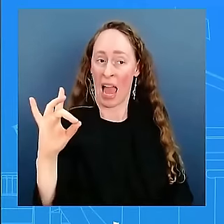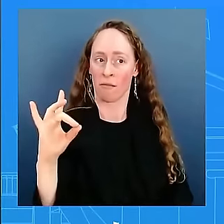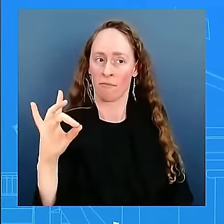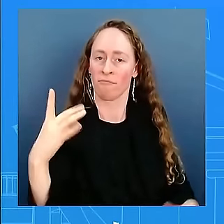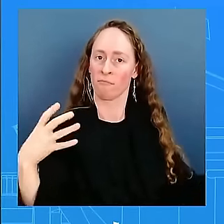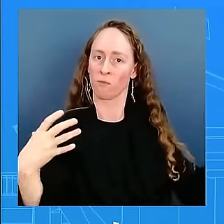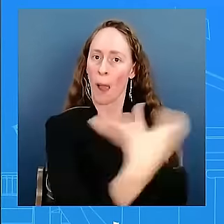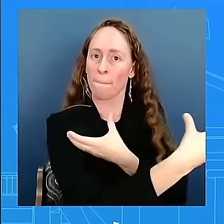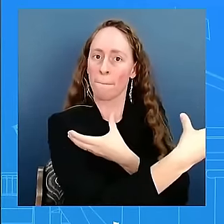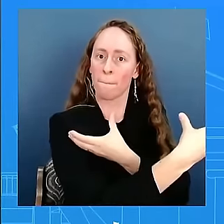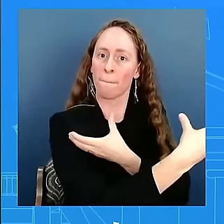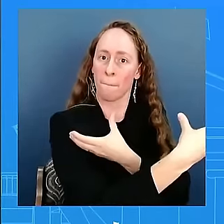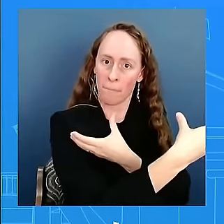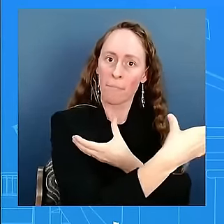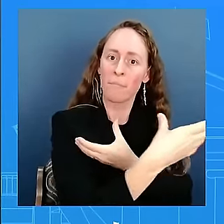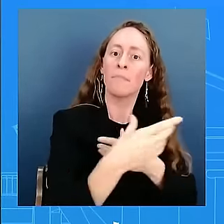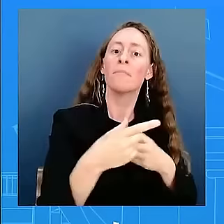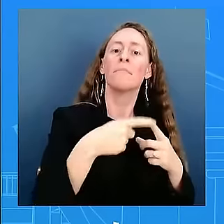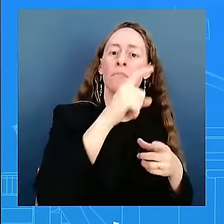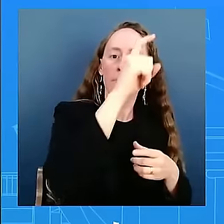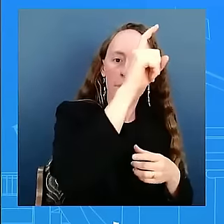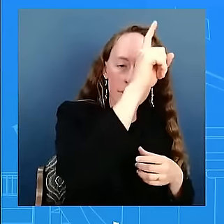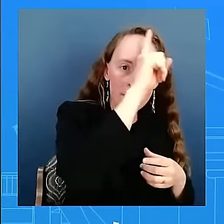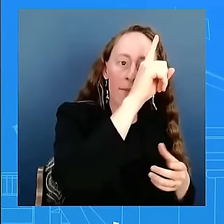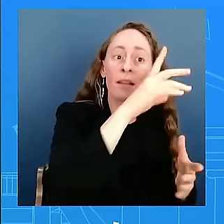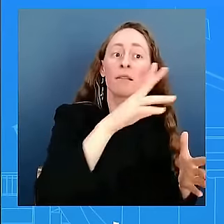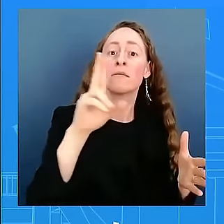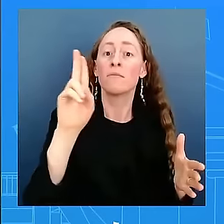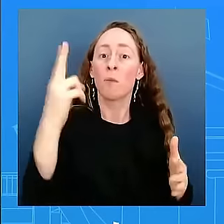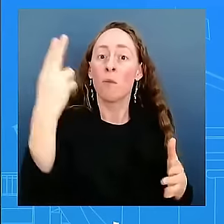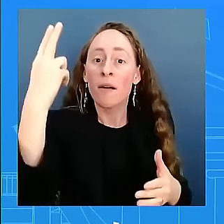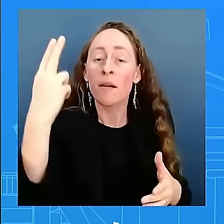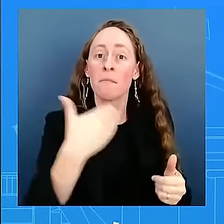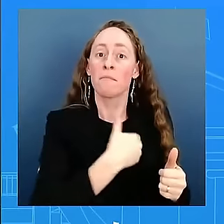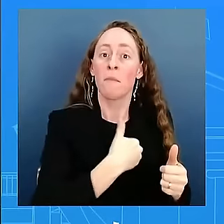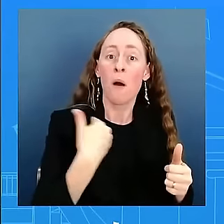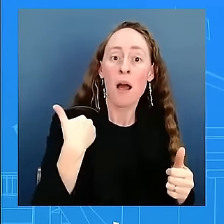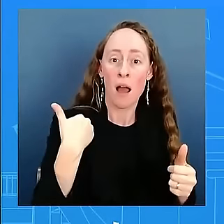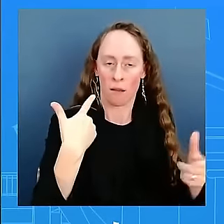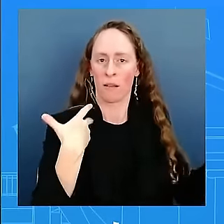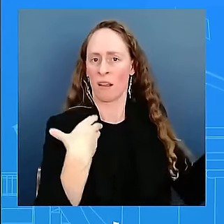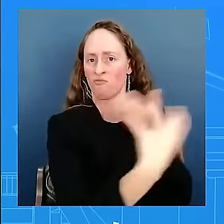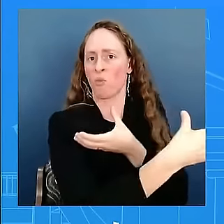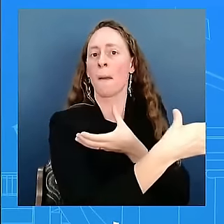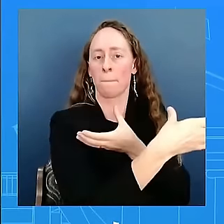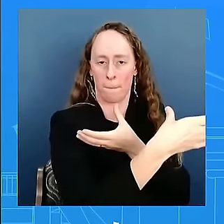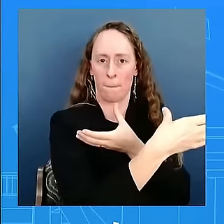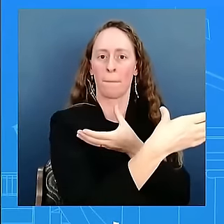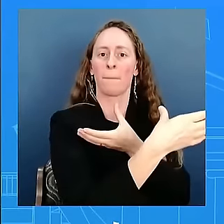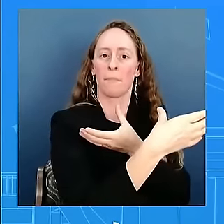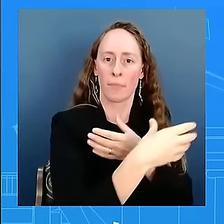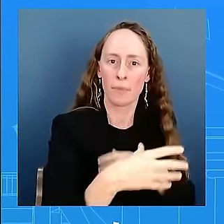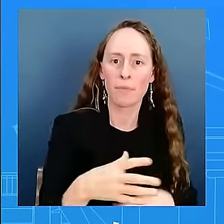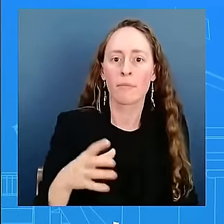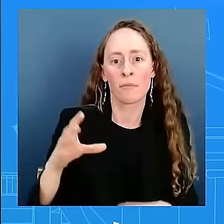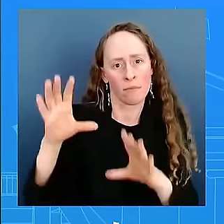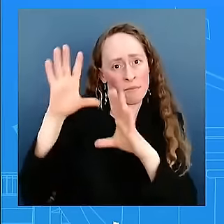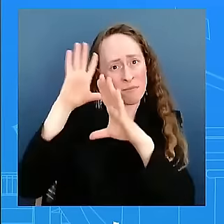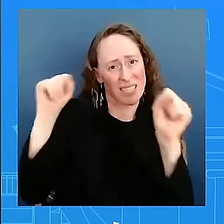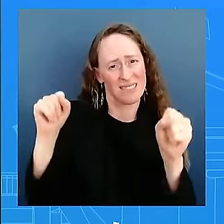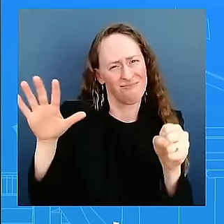Poland. The president was himself personally engaged in the diplomacy that brought this about, including